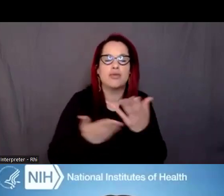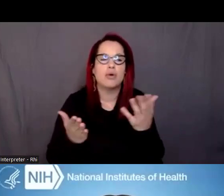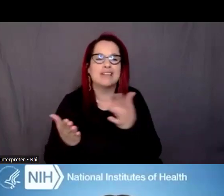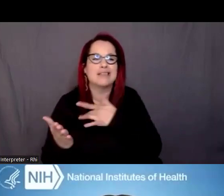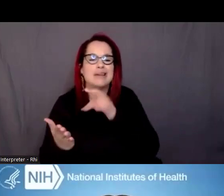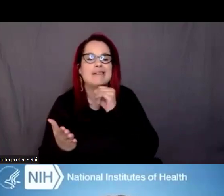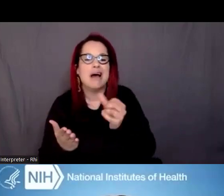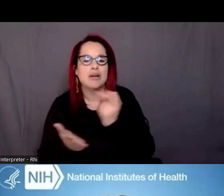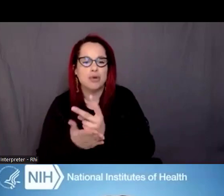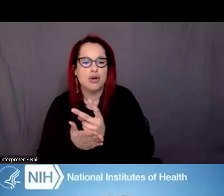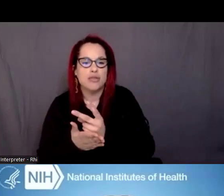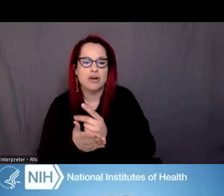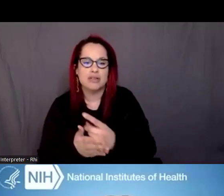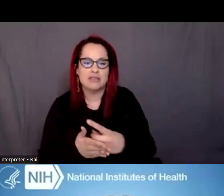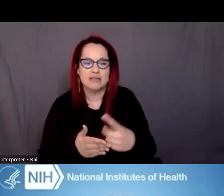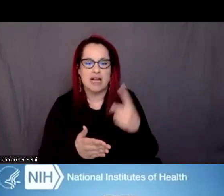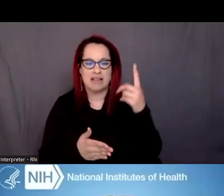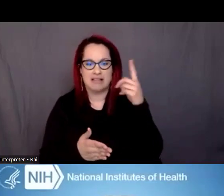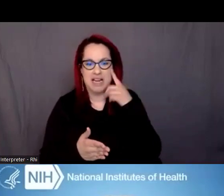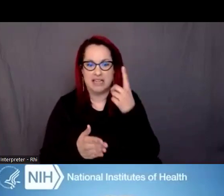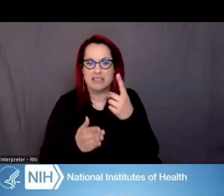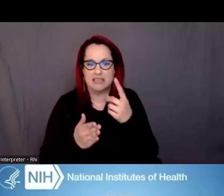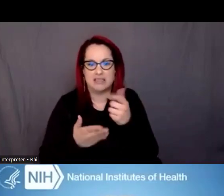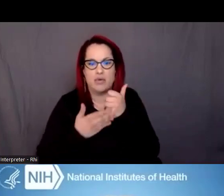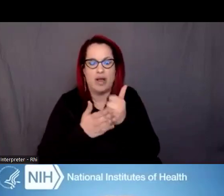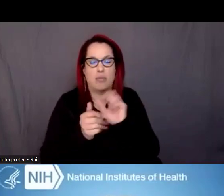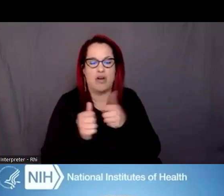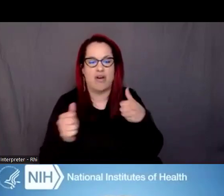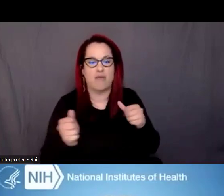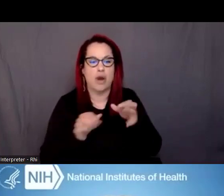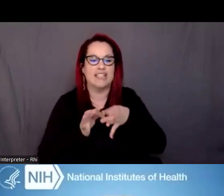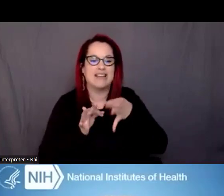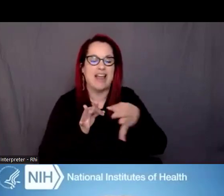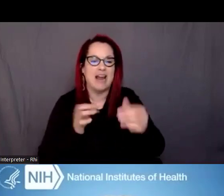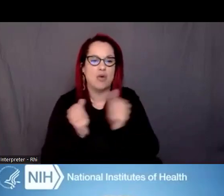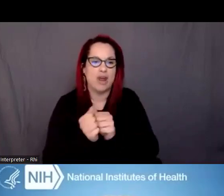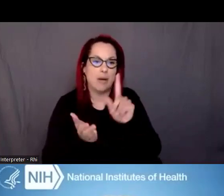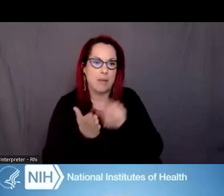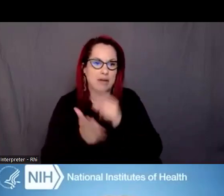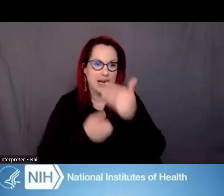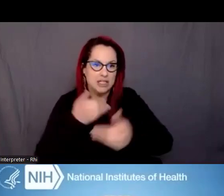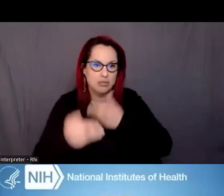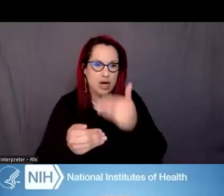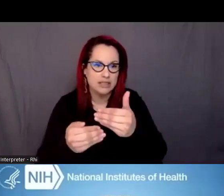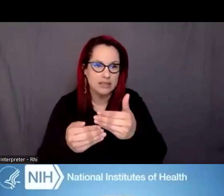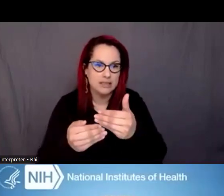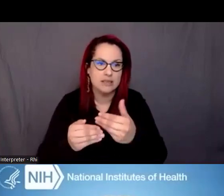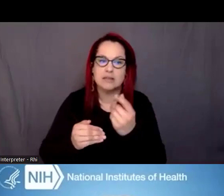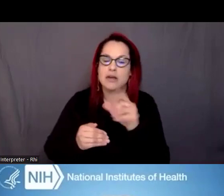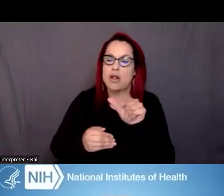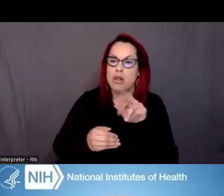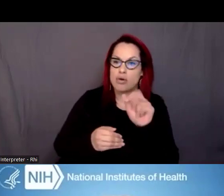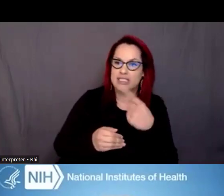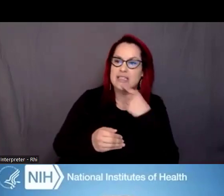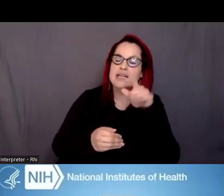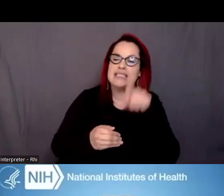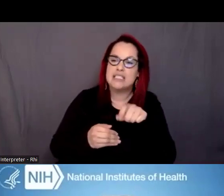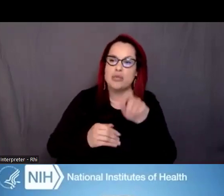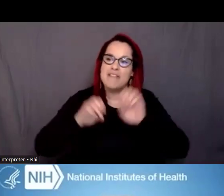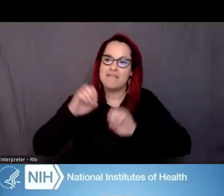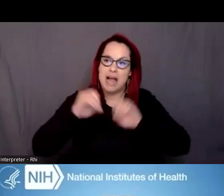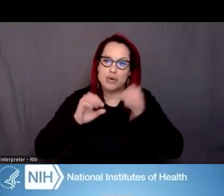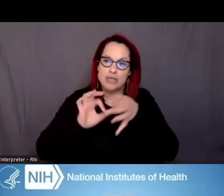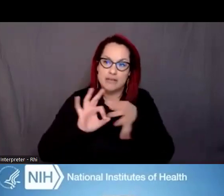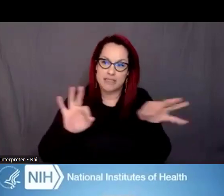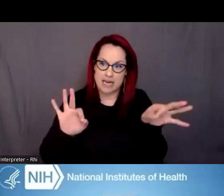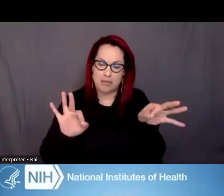NOFO publication process. You know, again, they should be evaluative statements. They should be, or